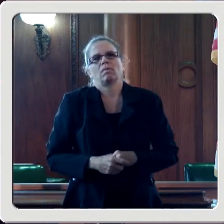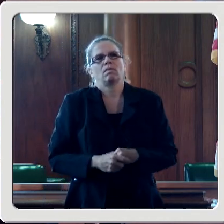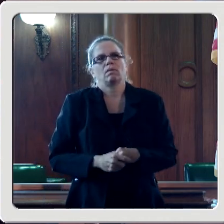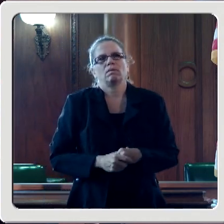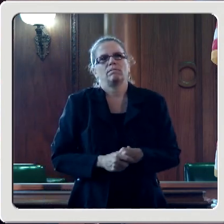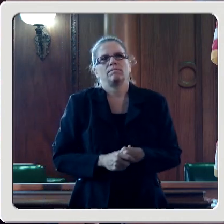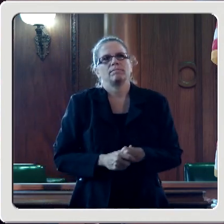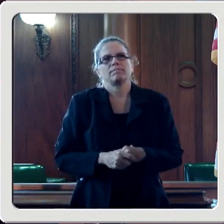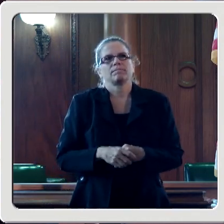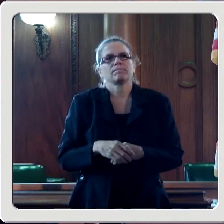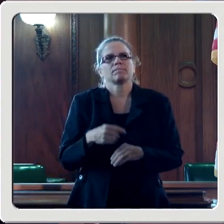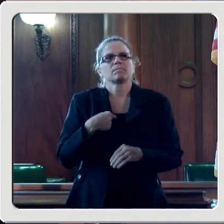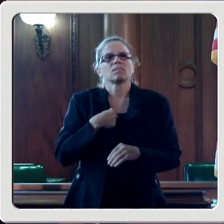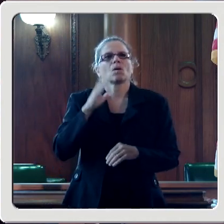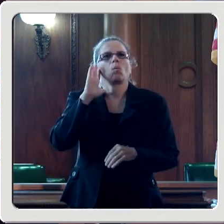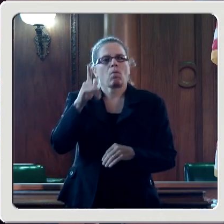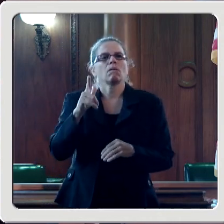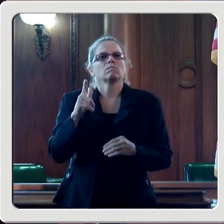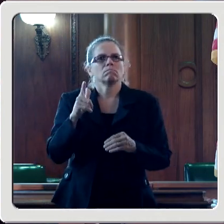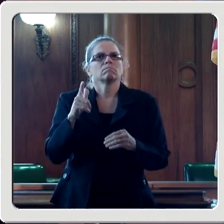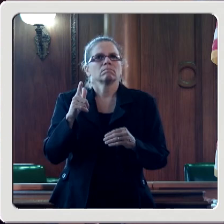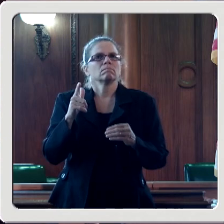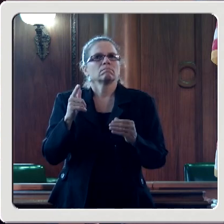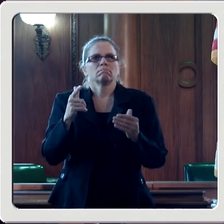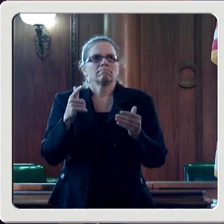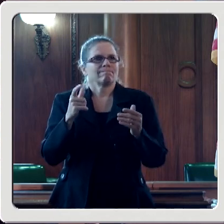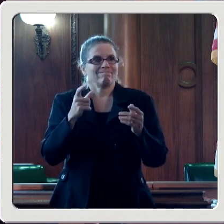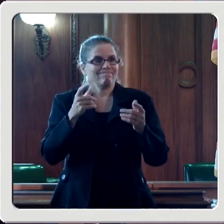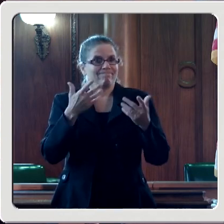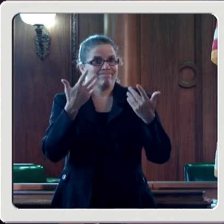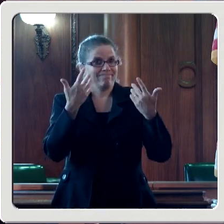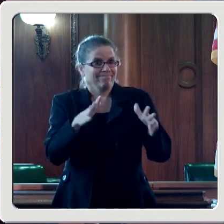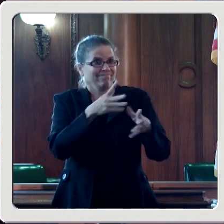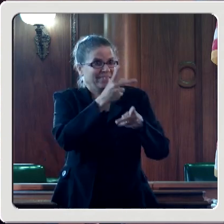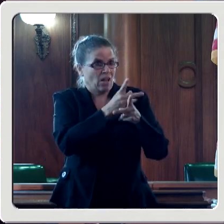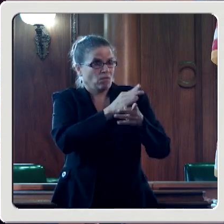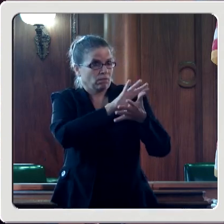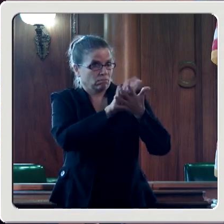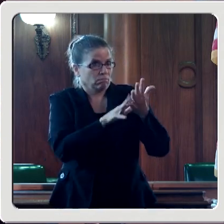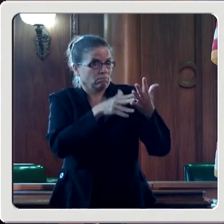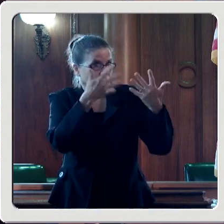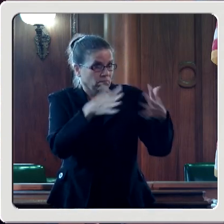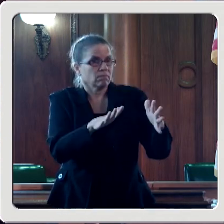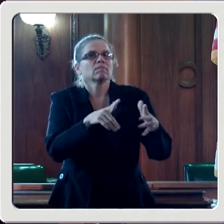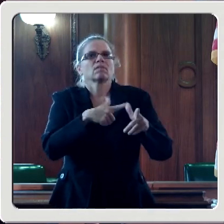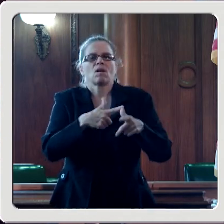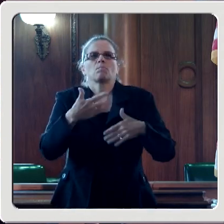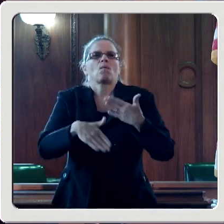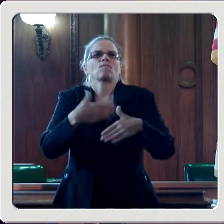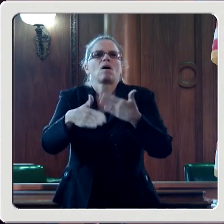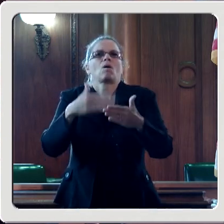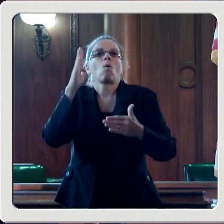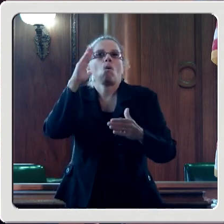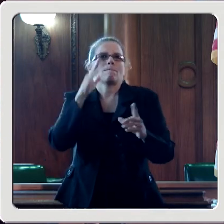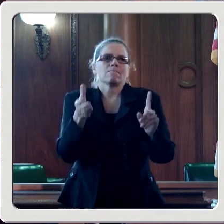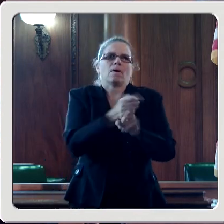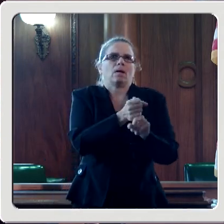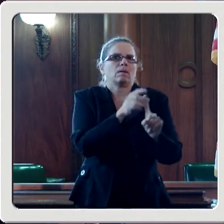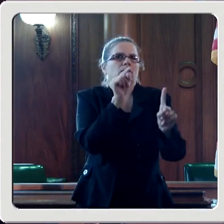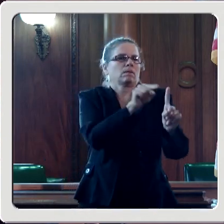we'll deal with it. We'll move forward, and hopefully we can catch the culprit or culprits that